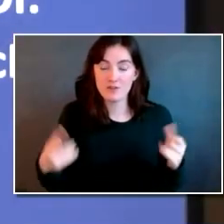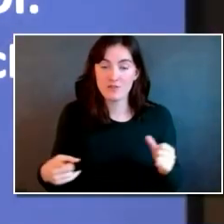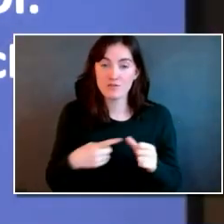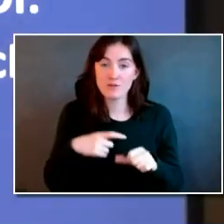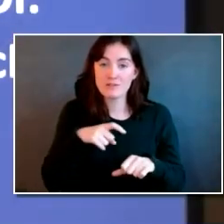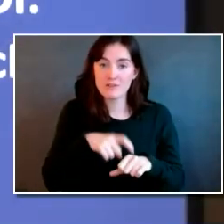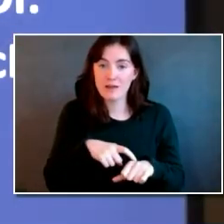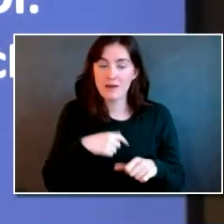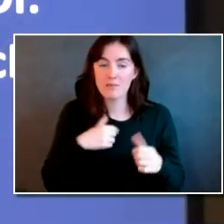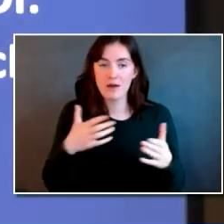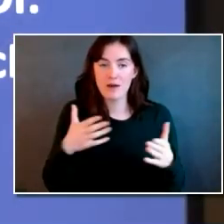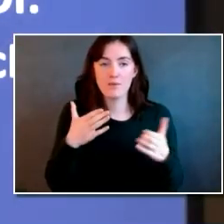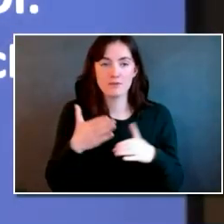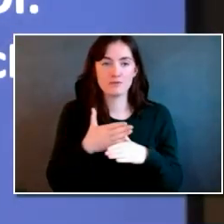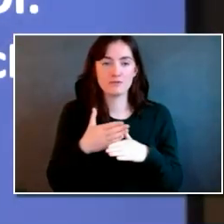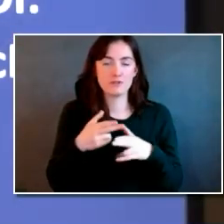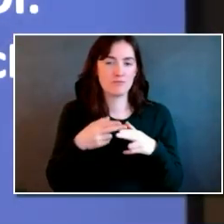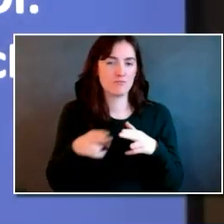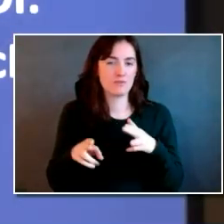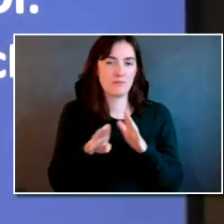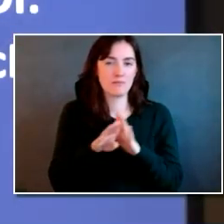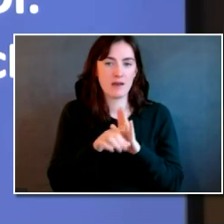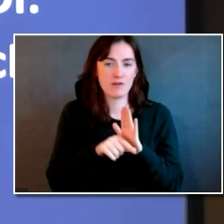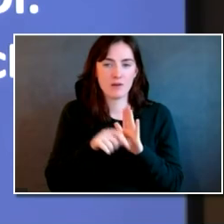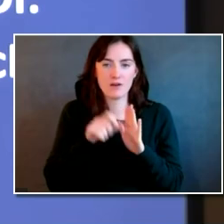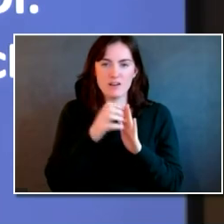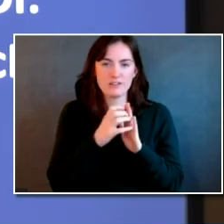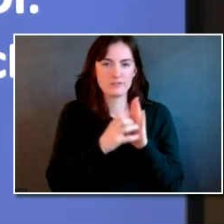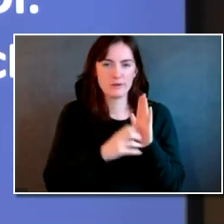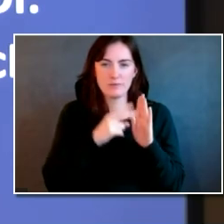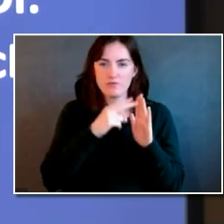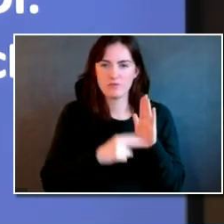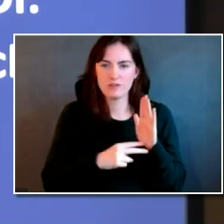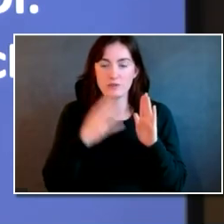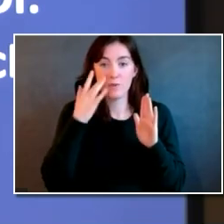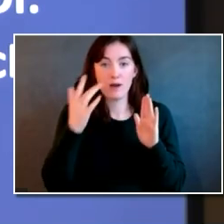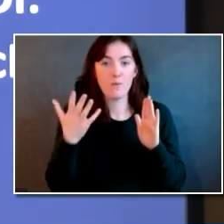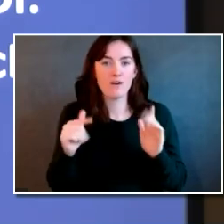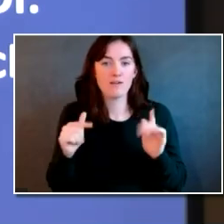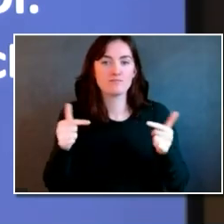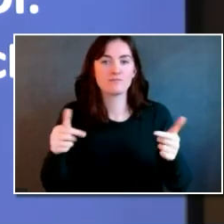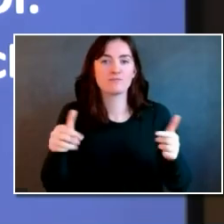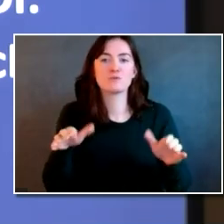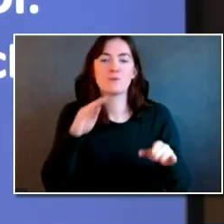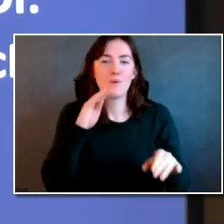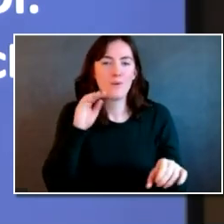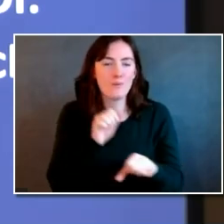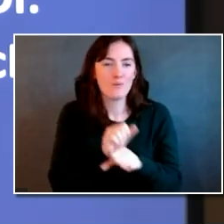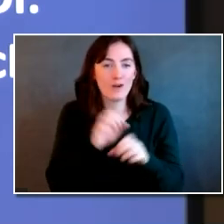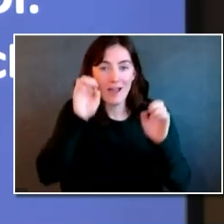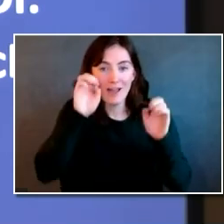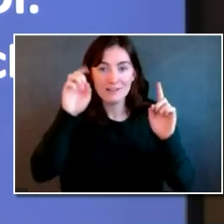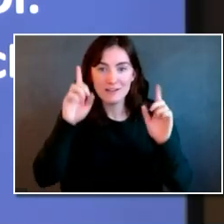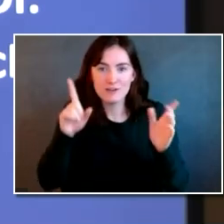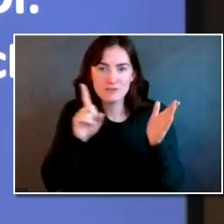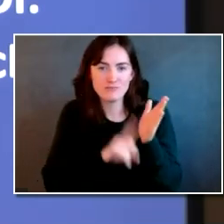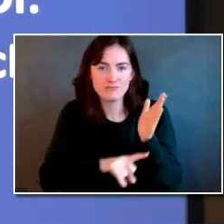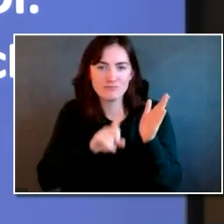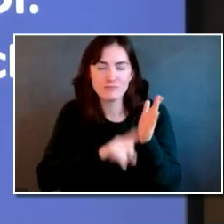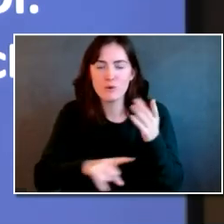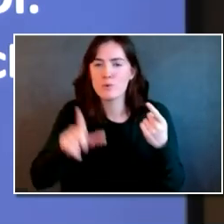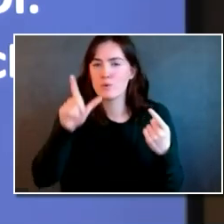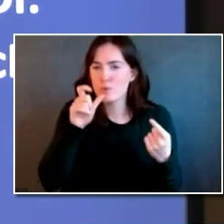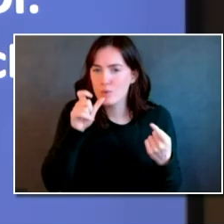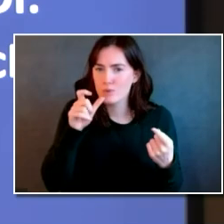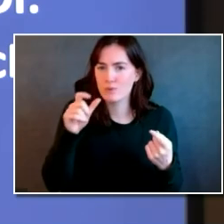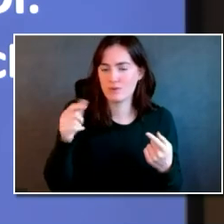a brief background. I won't read through the whole script because I want you to do your homework as educators to look up who the late great, and of